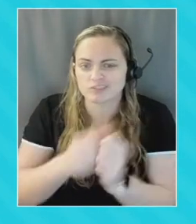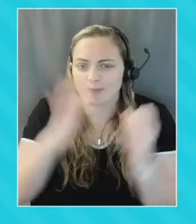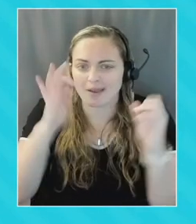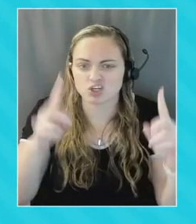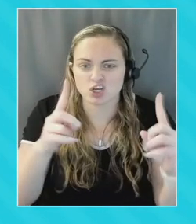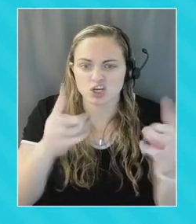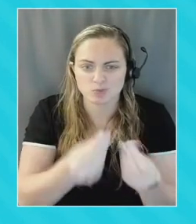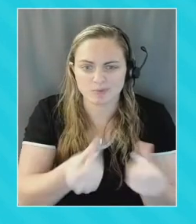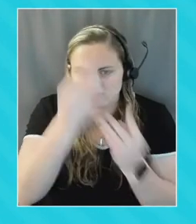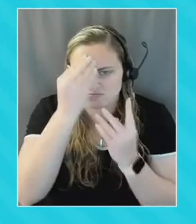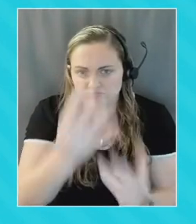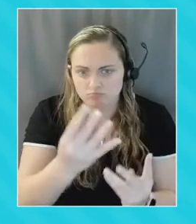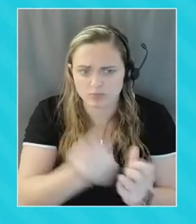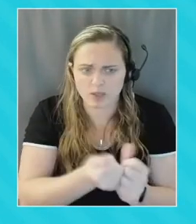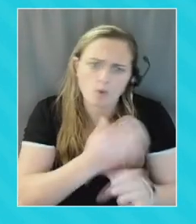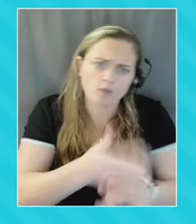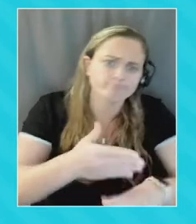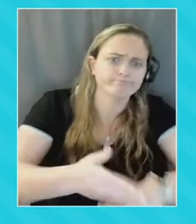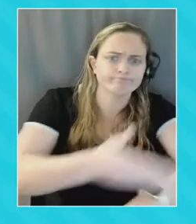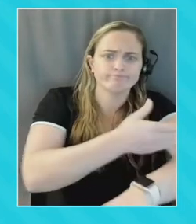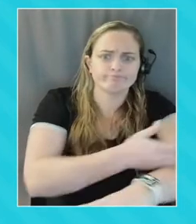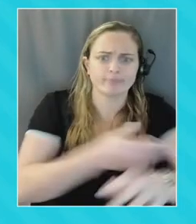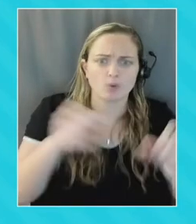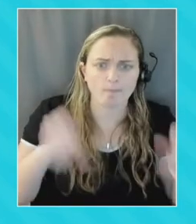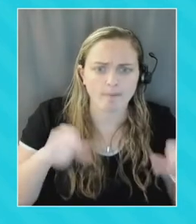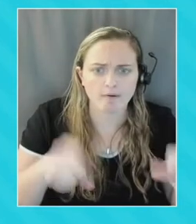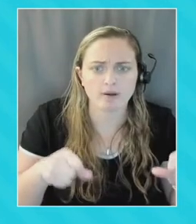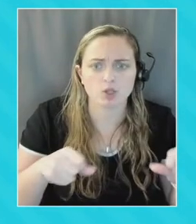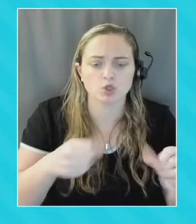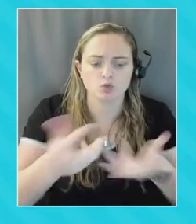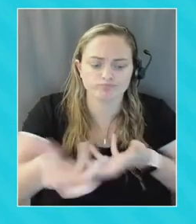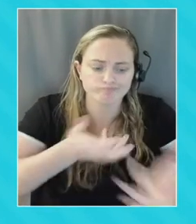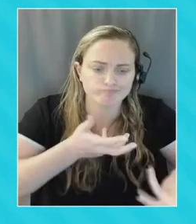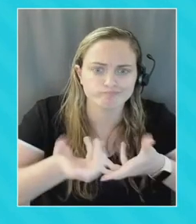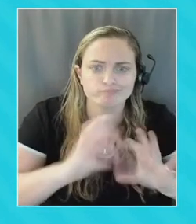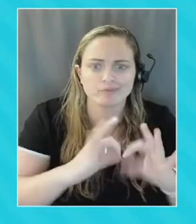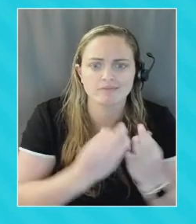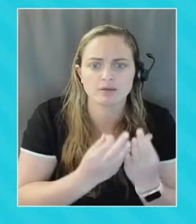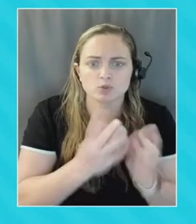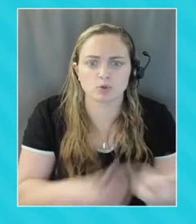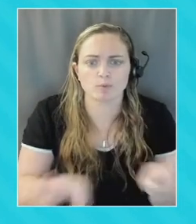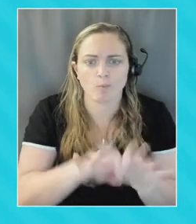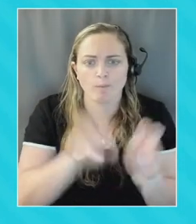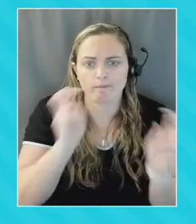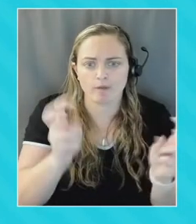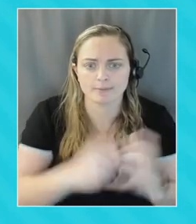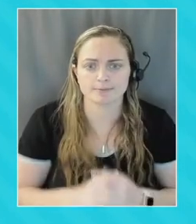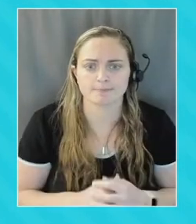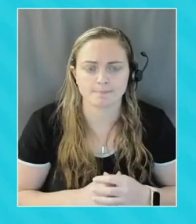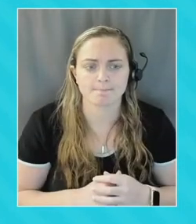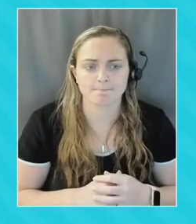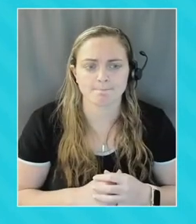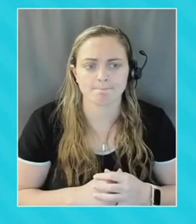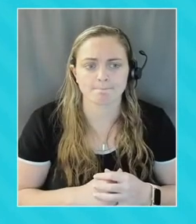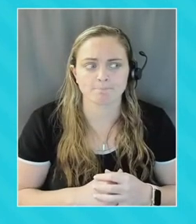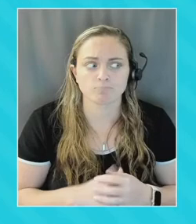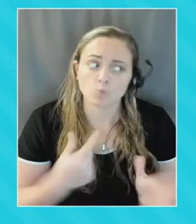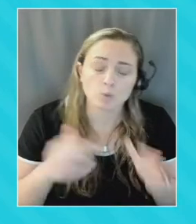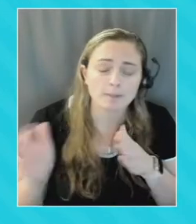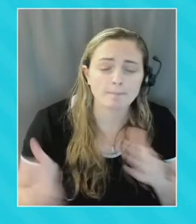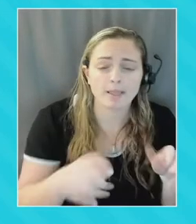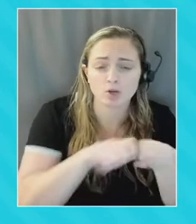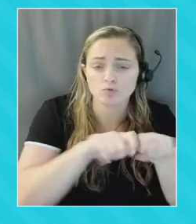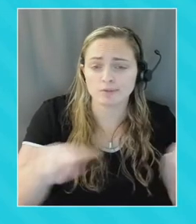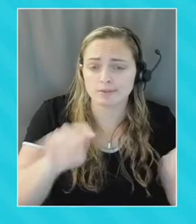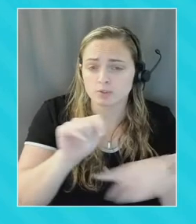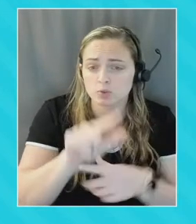sure to enhance the clinician's ability to engage families on these important topics in early childhood feeding. And we plan on releasing these tools